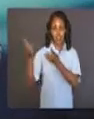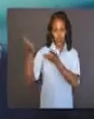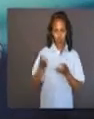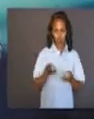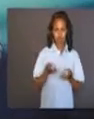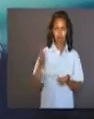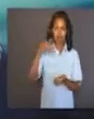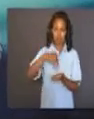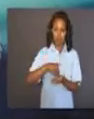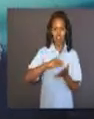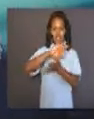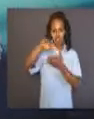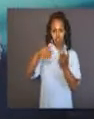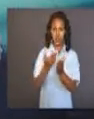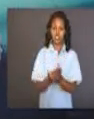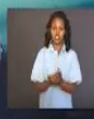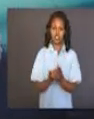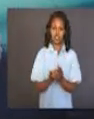Welcome back, everyone.